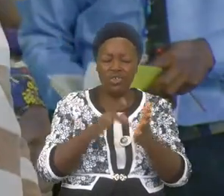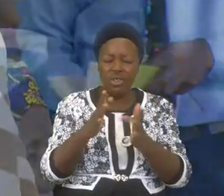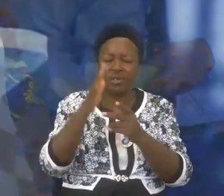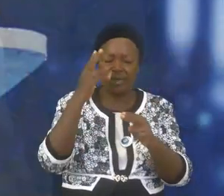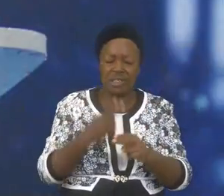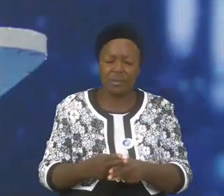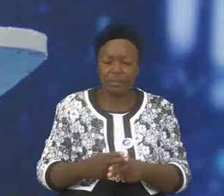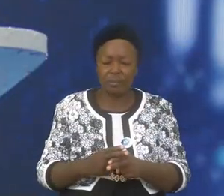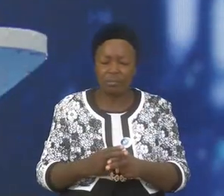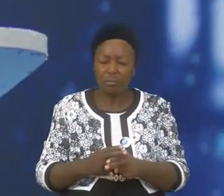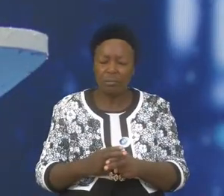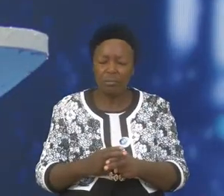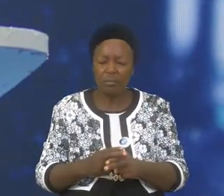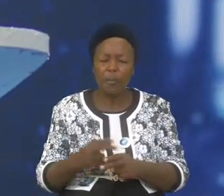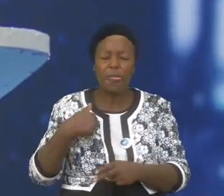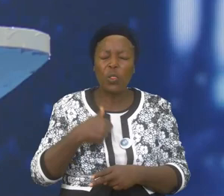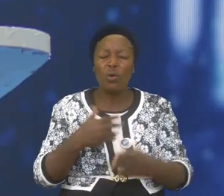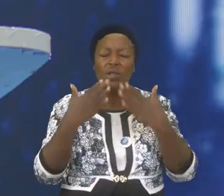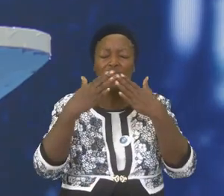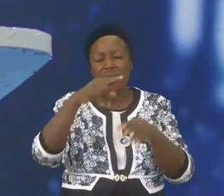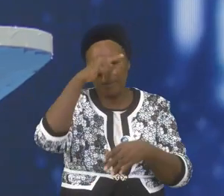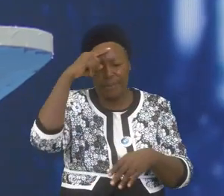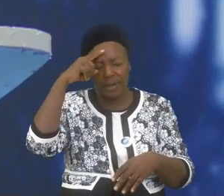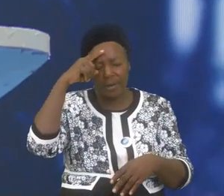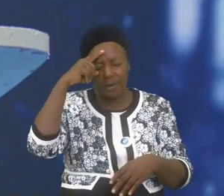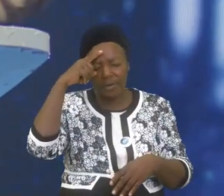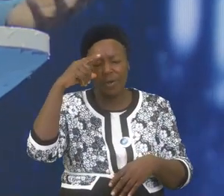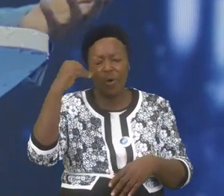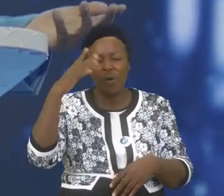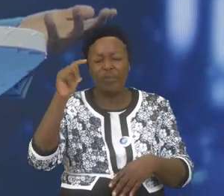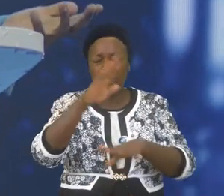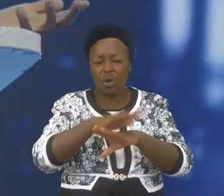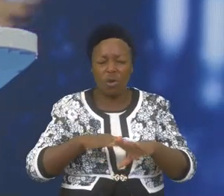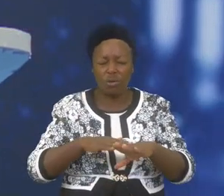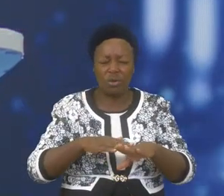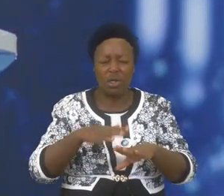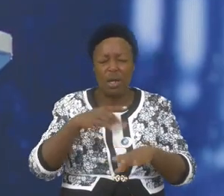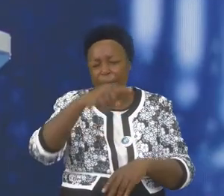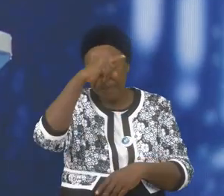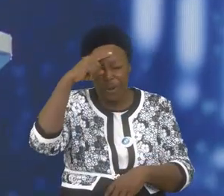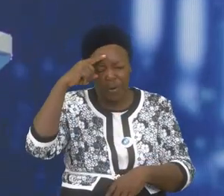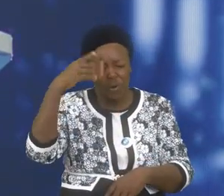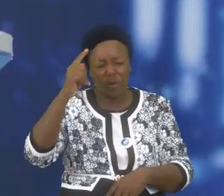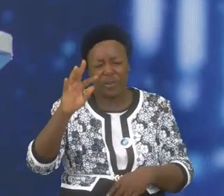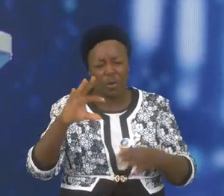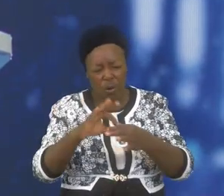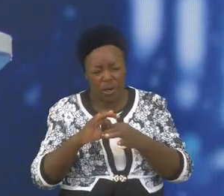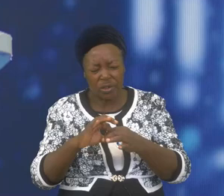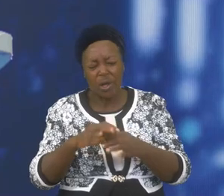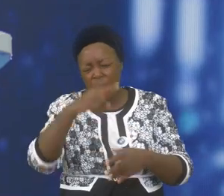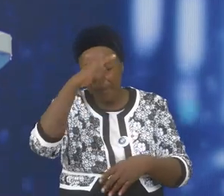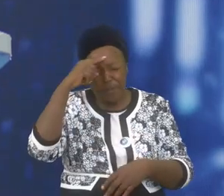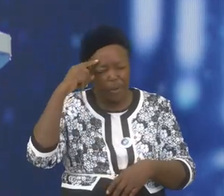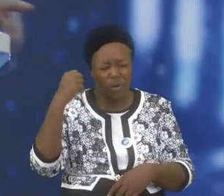of the call, because of the connection, and because of the conversion that we have now. Lord, I